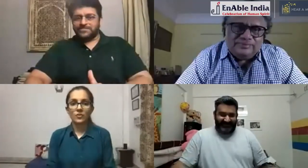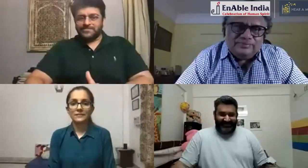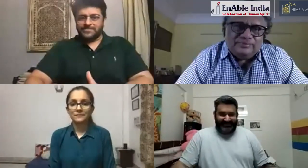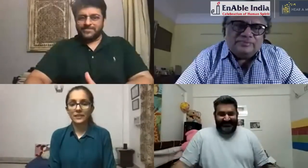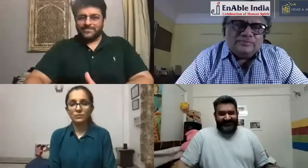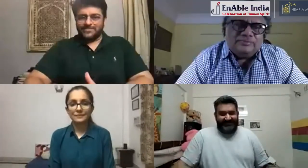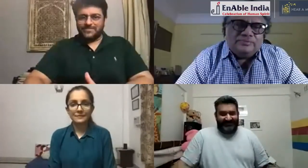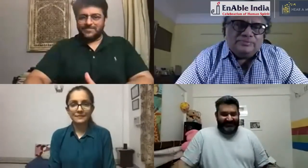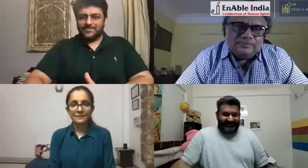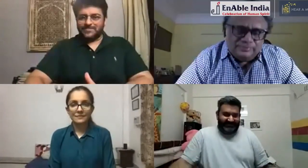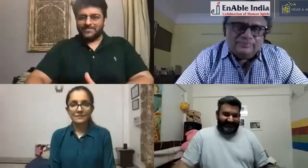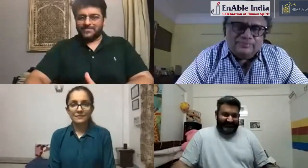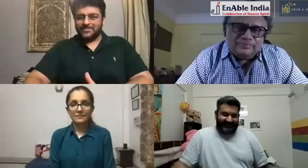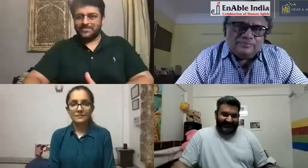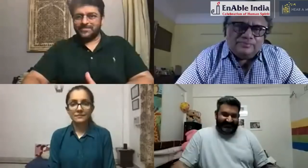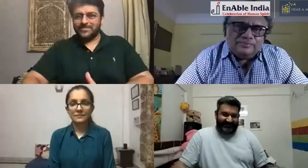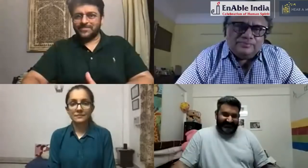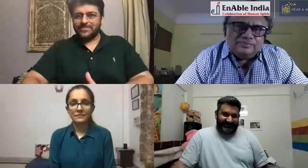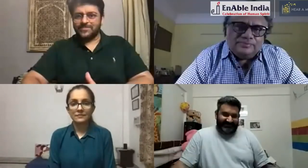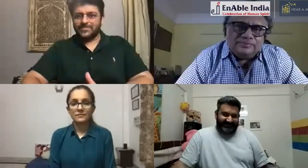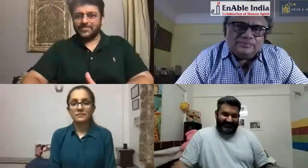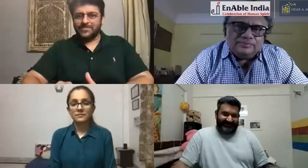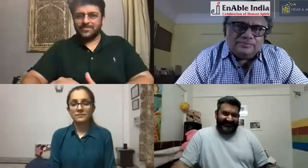All right. Thank you.